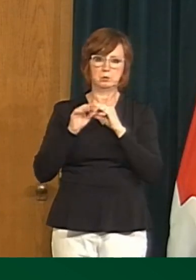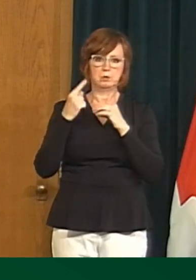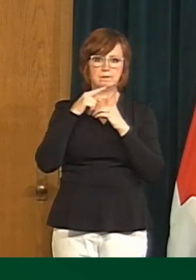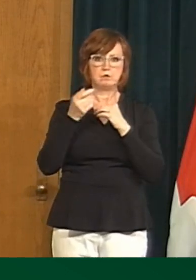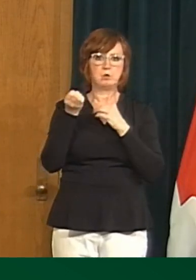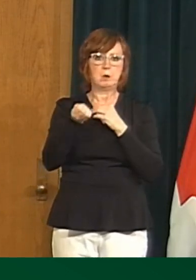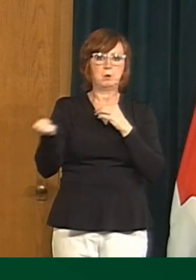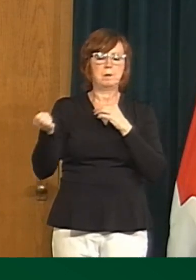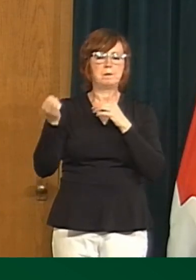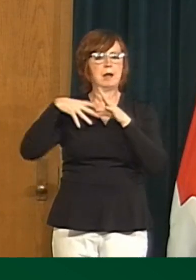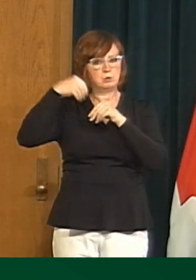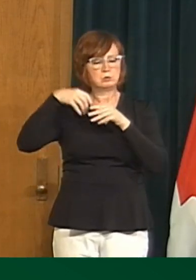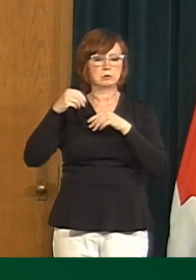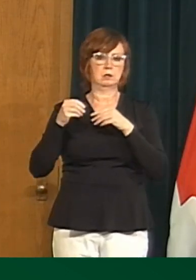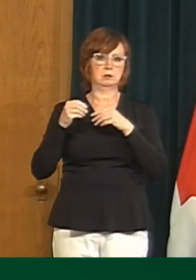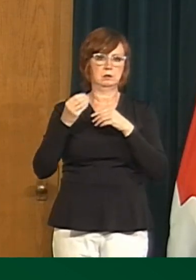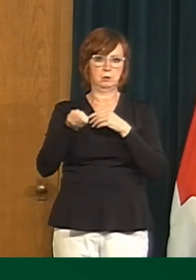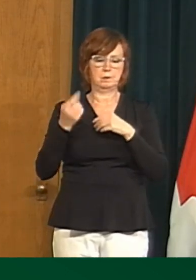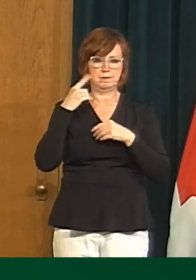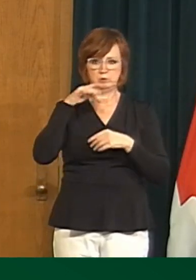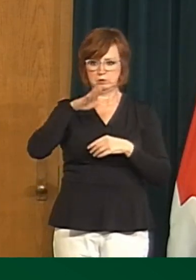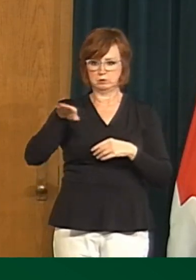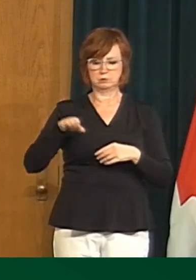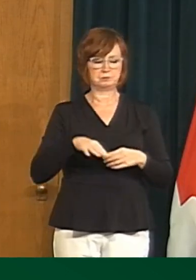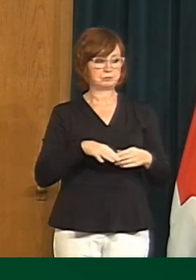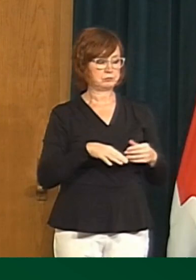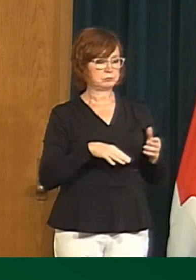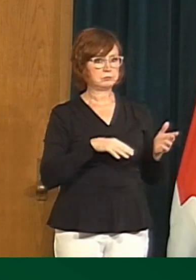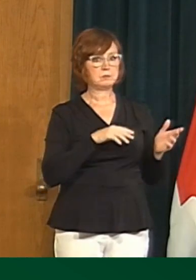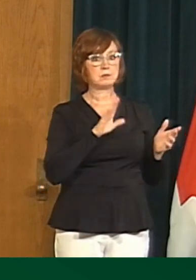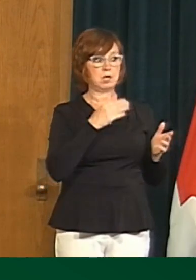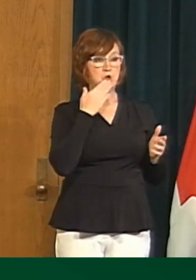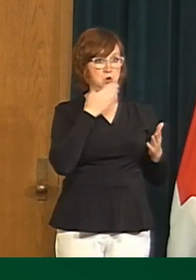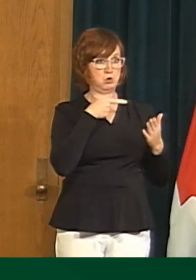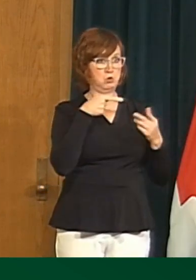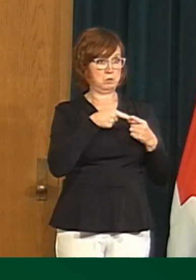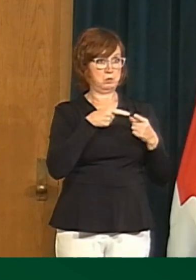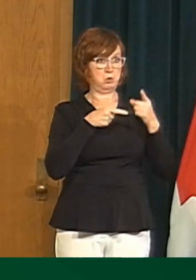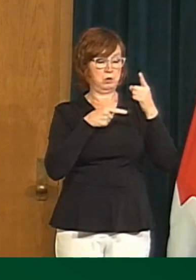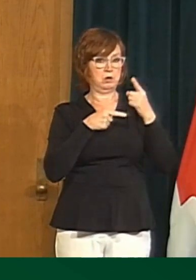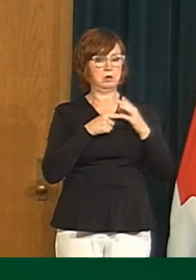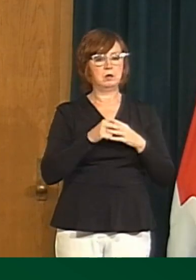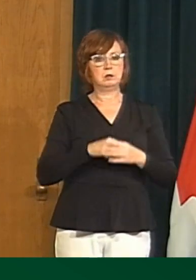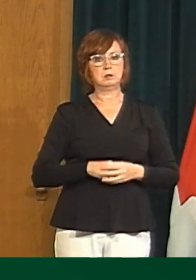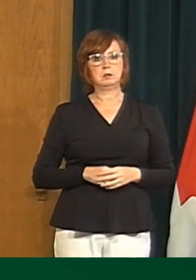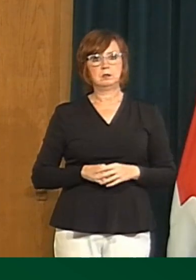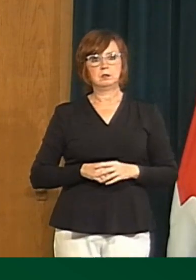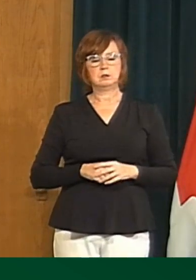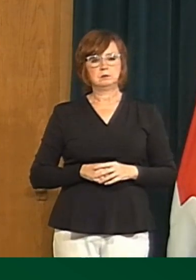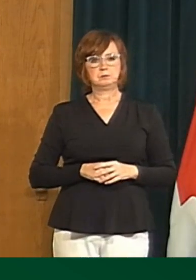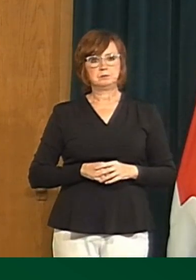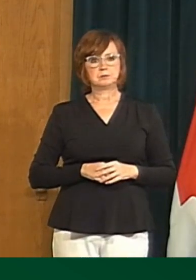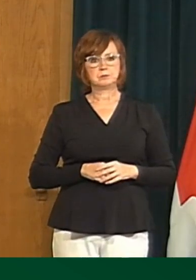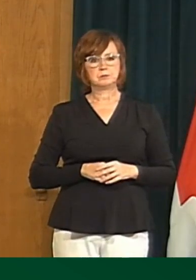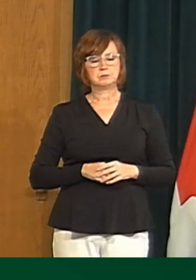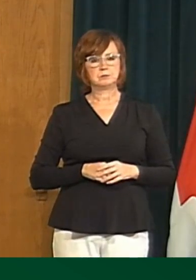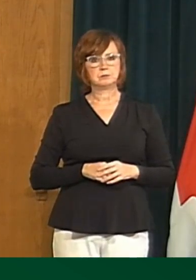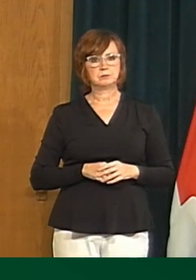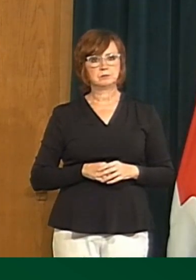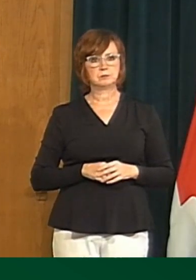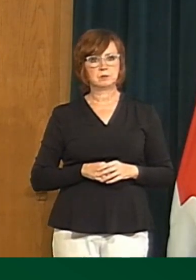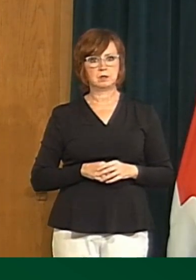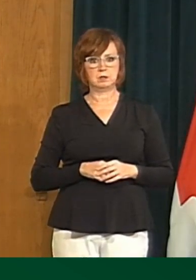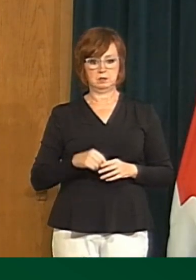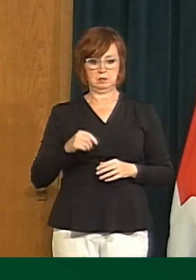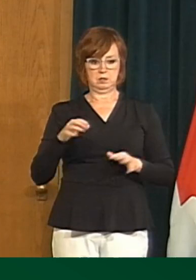other playground activities. It's a good point, Murray, because Reopening Saskatchewan is not just about reopening that